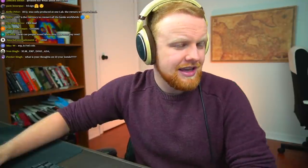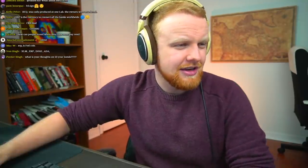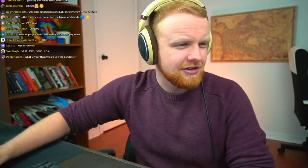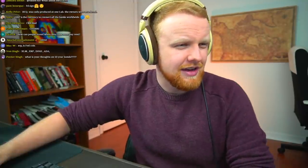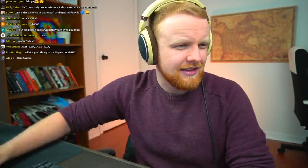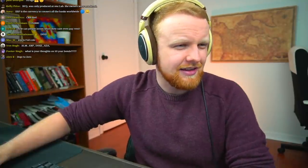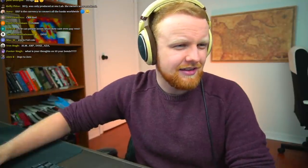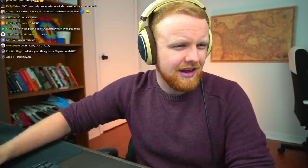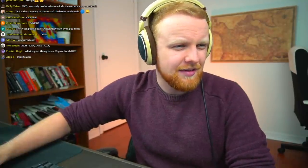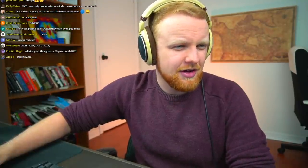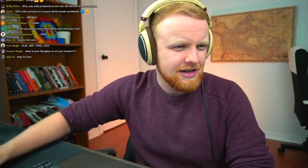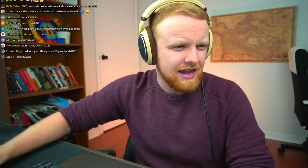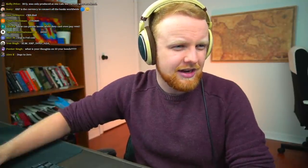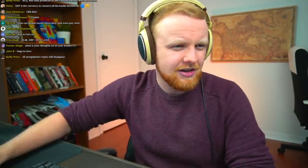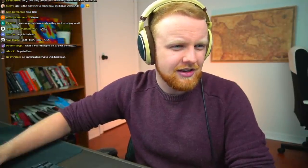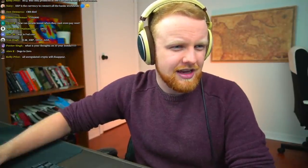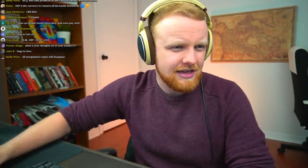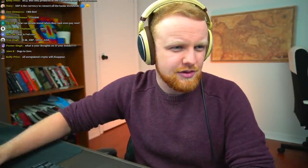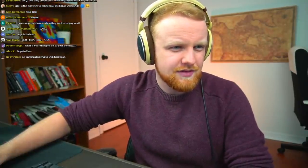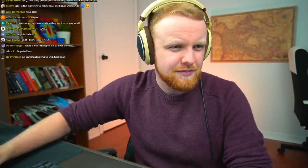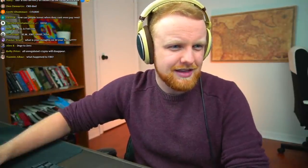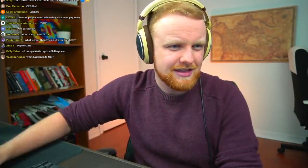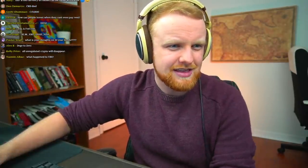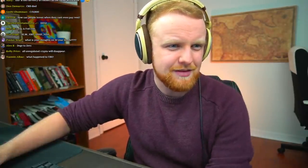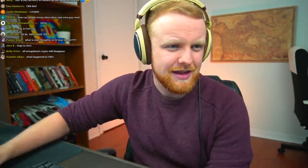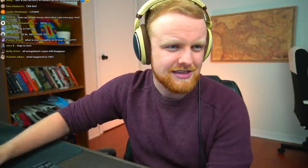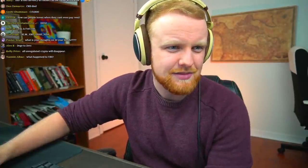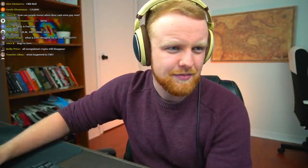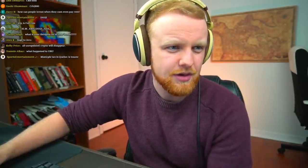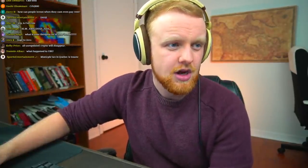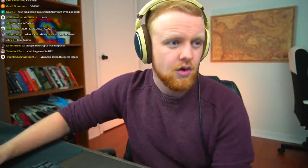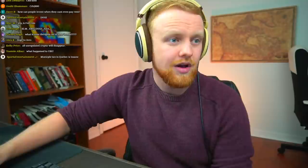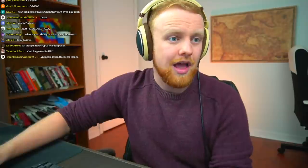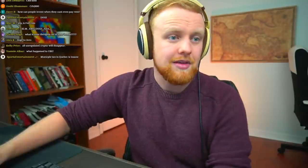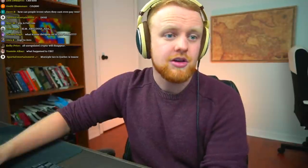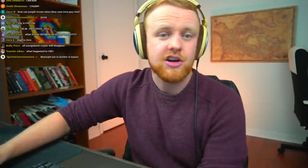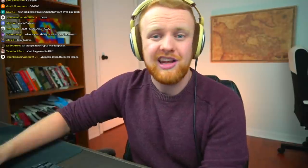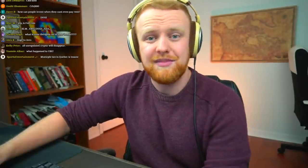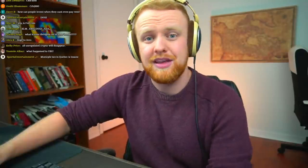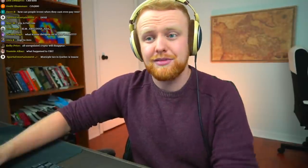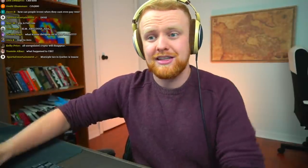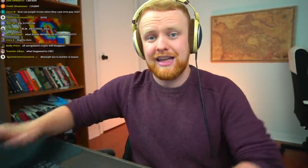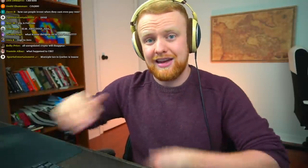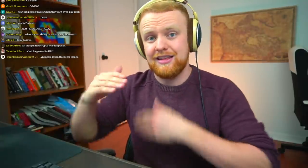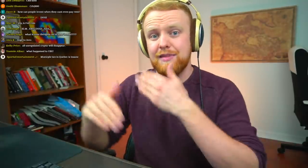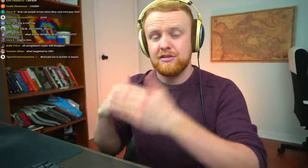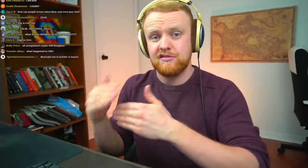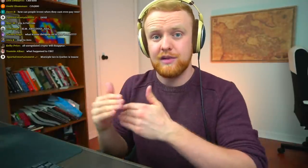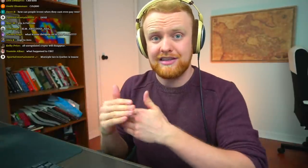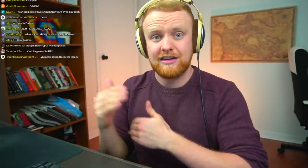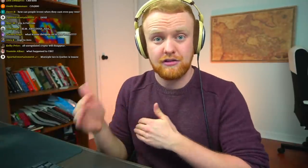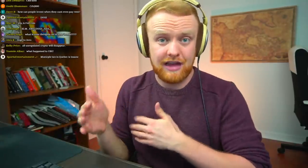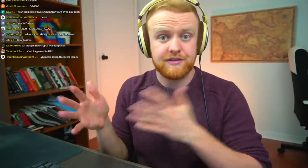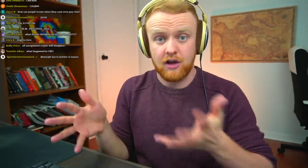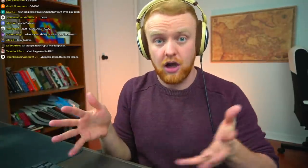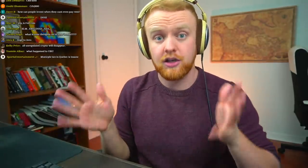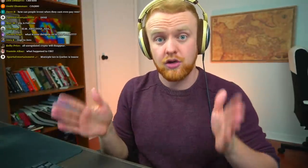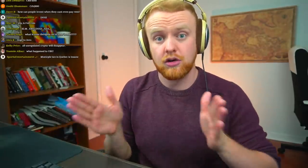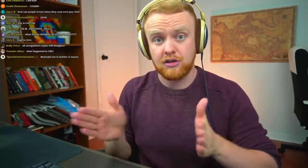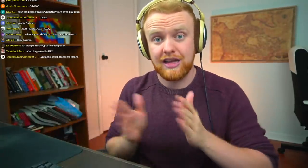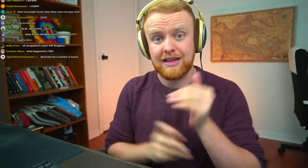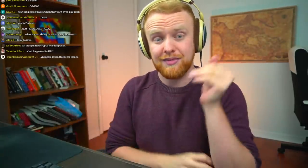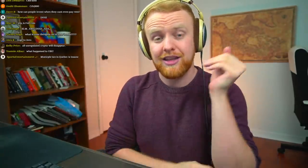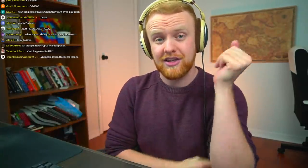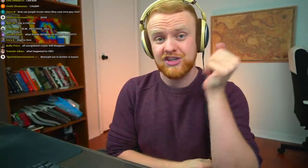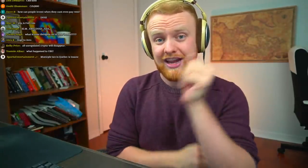Politically Incorrect says, I'm on EI currently. Any news of it being extended past September? Well, I mean, you're going to be able to get the amount of weeks that are left on